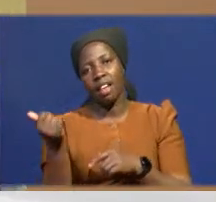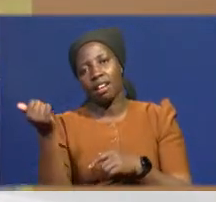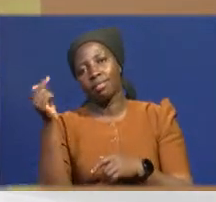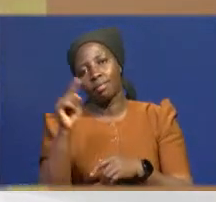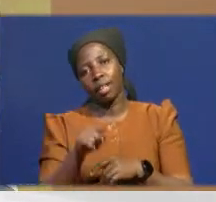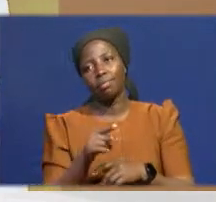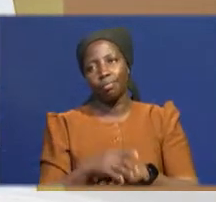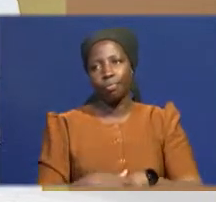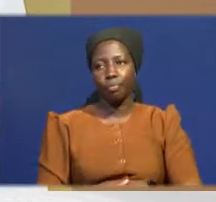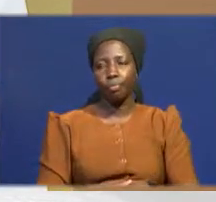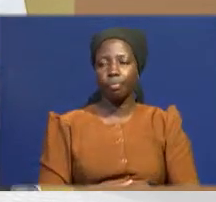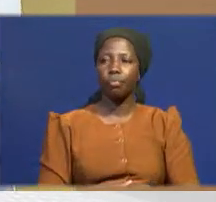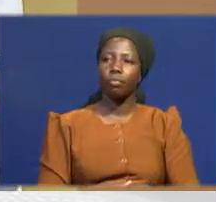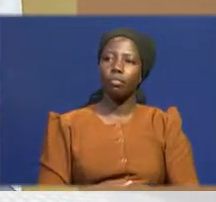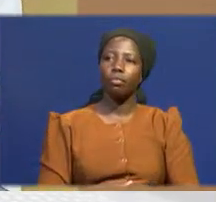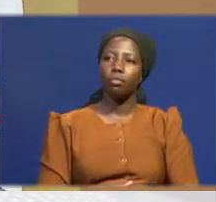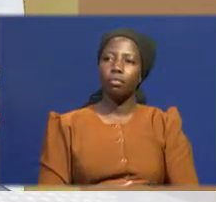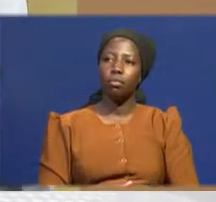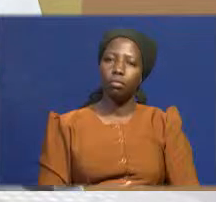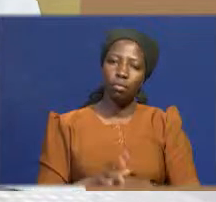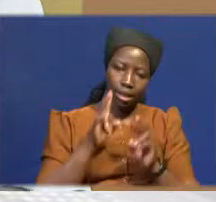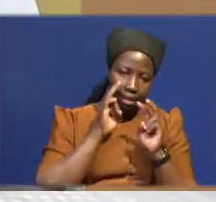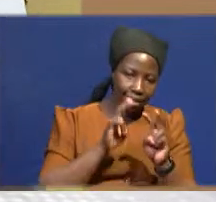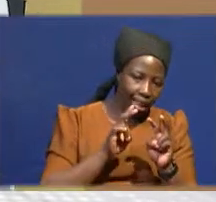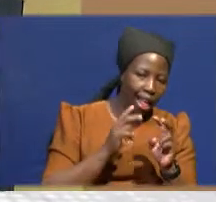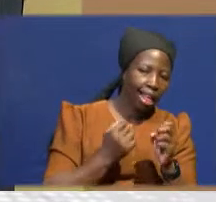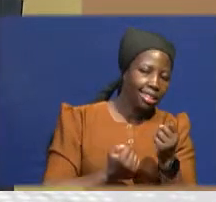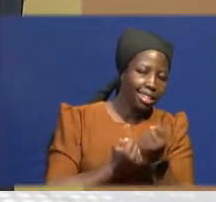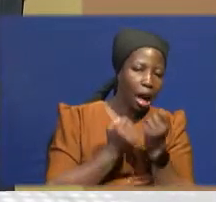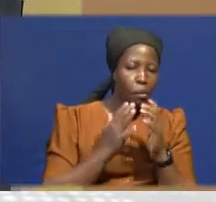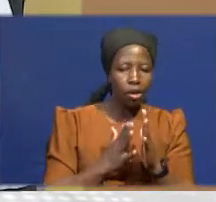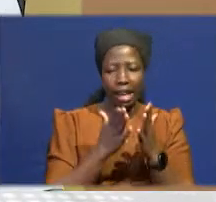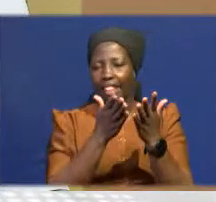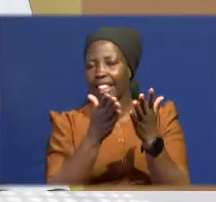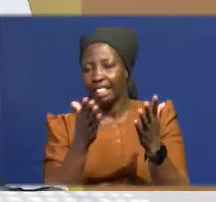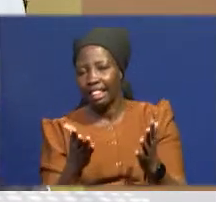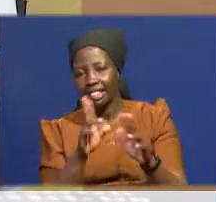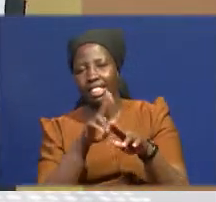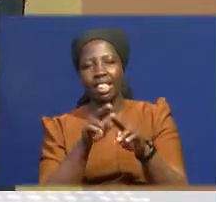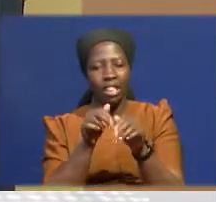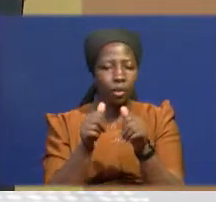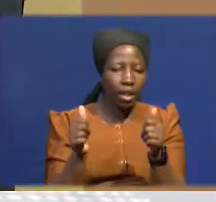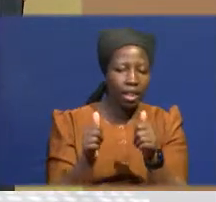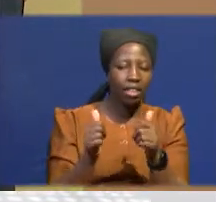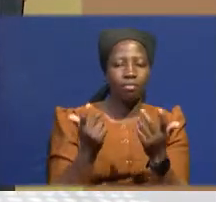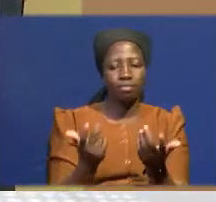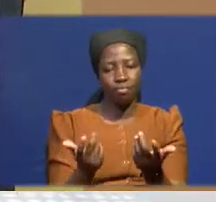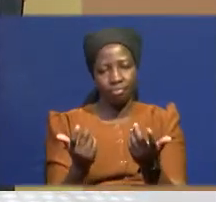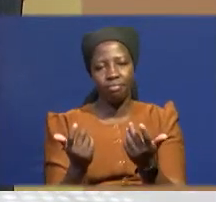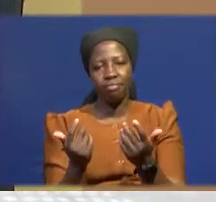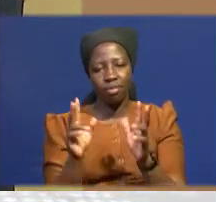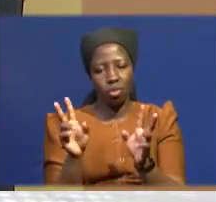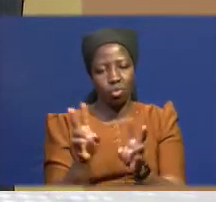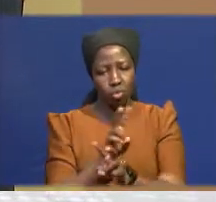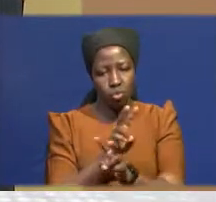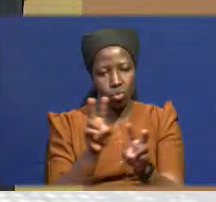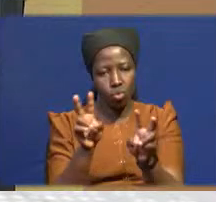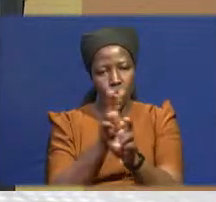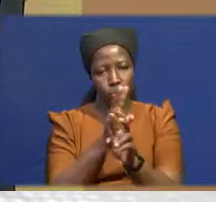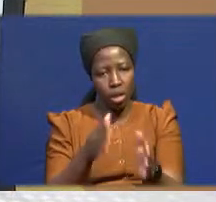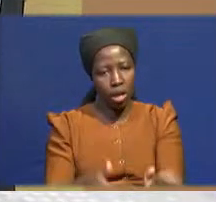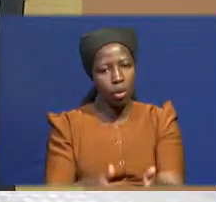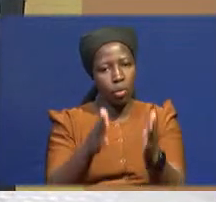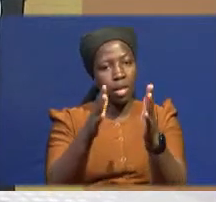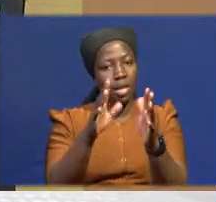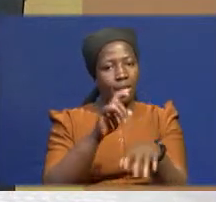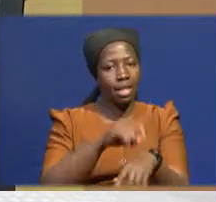Mucho goes around to see if the spectators are there. Are they seated in order? There's a 000, checks on the route. 00, then 0. Once